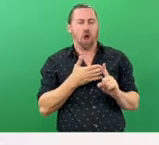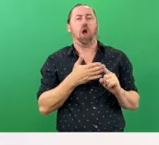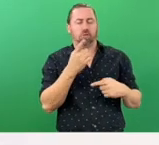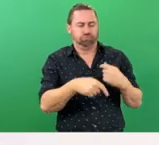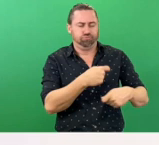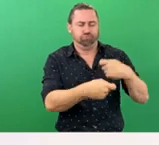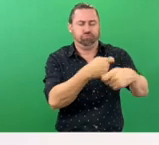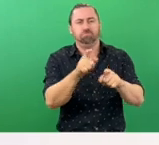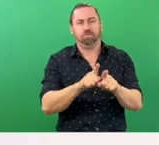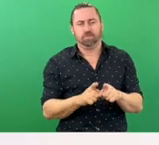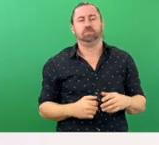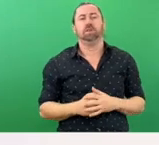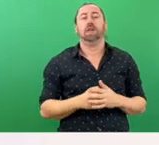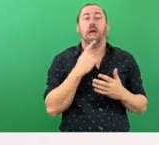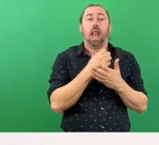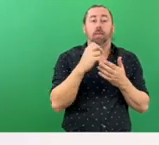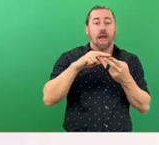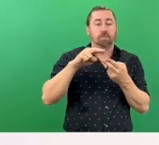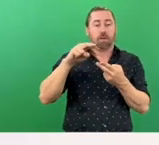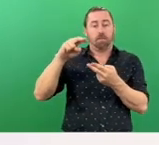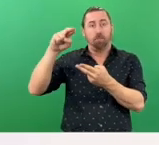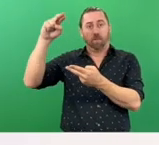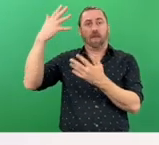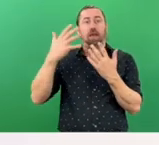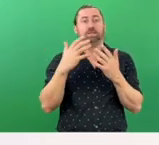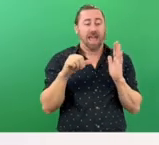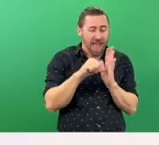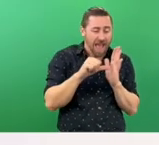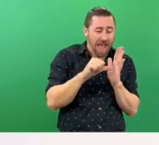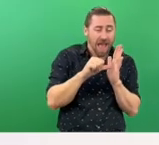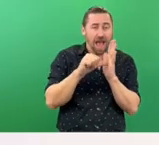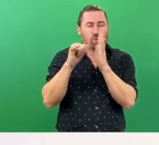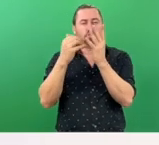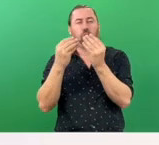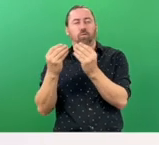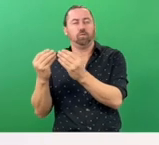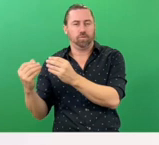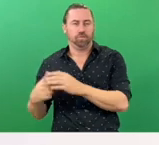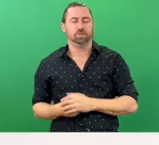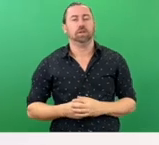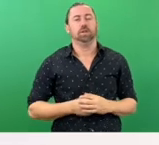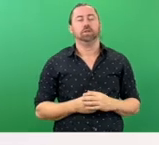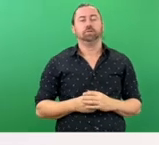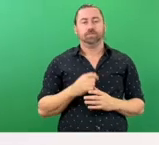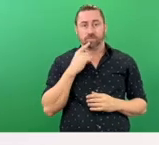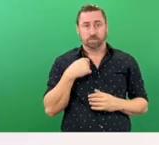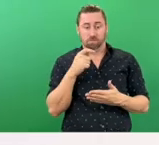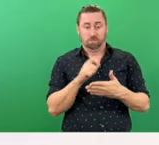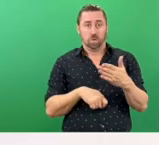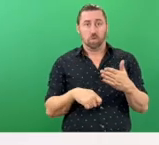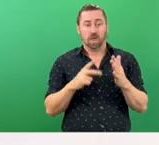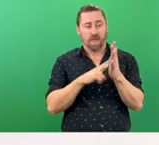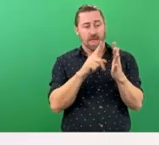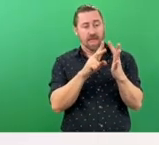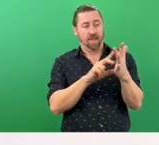like a lot. Now, as the numbers go up, it gets either harder or softer. So right here I have for you a pencil